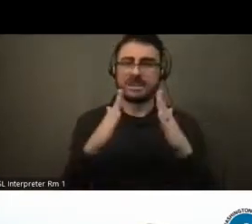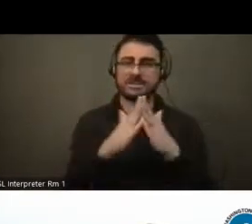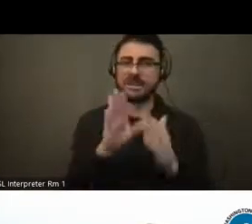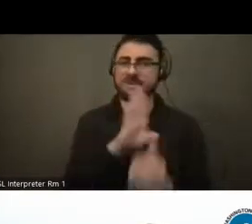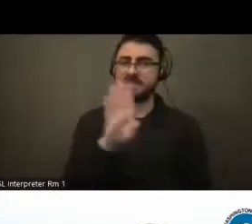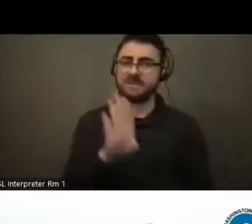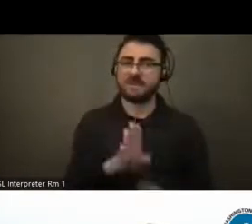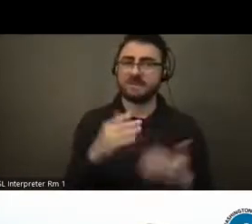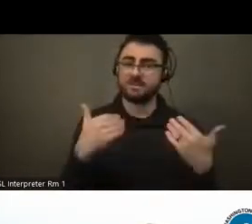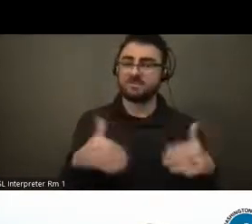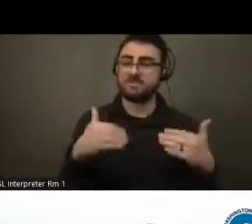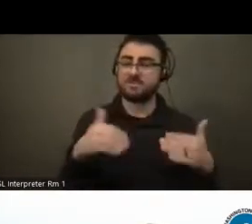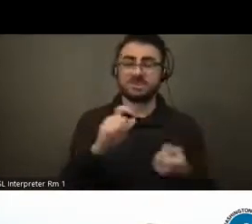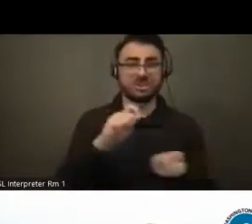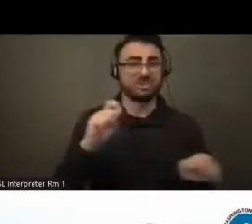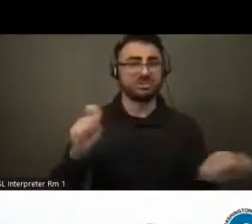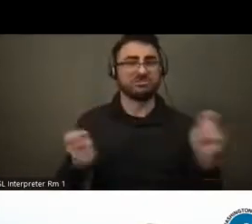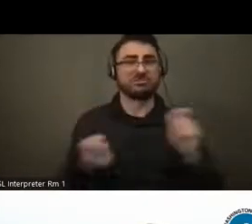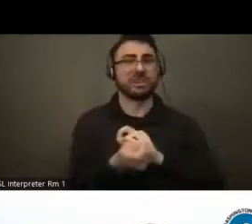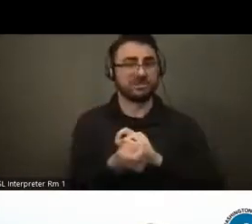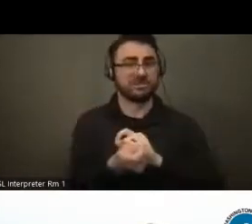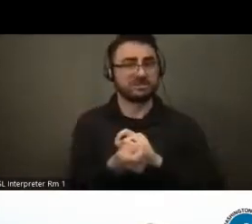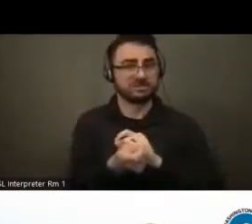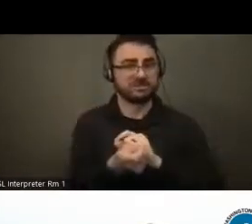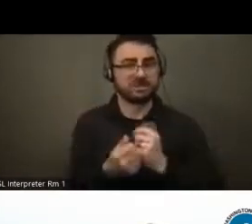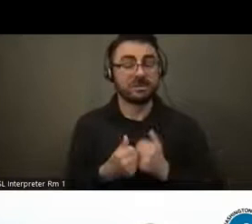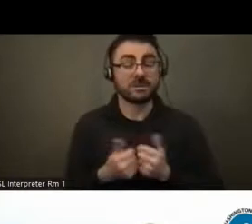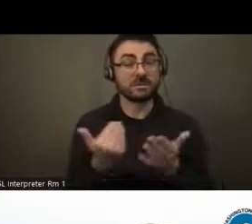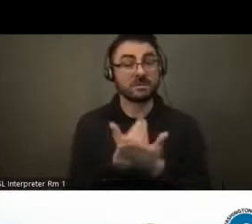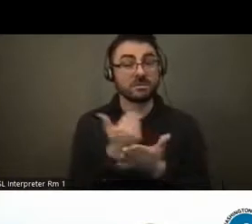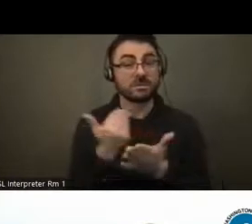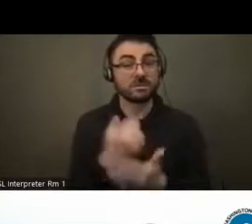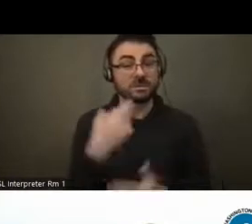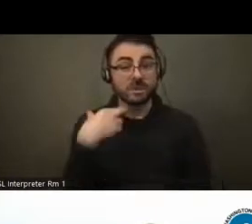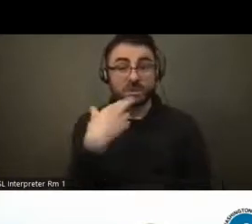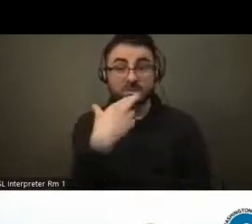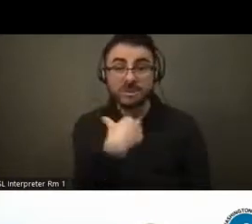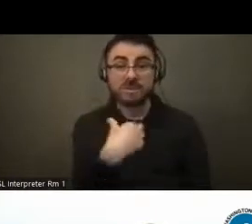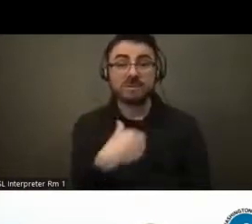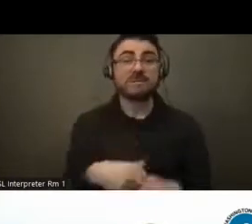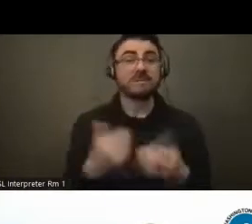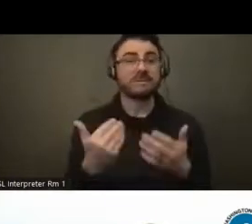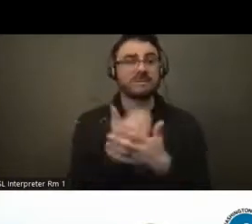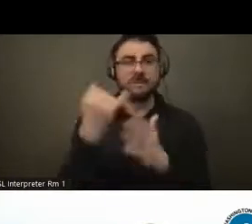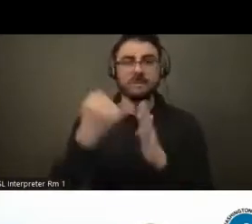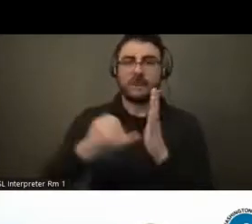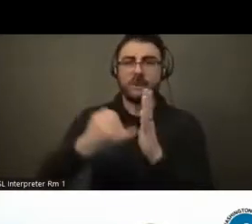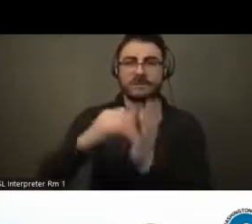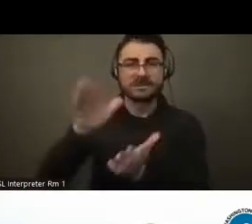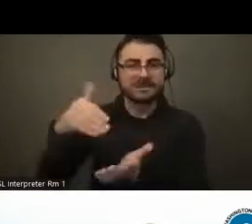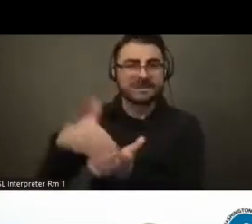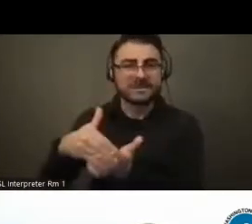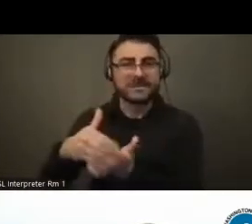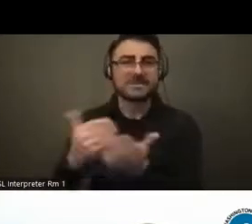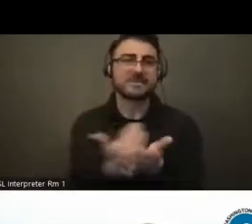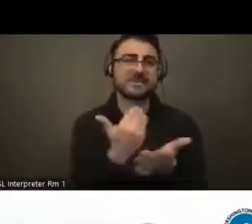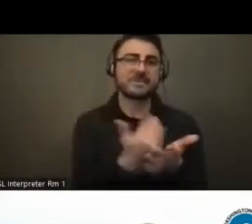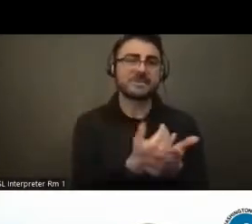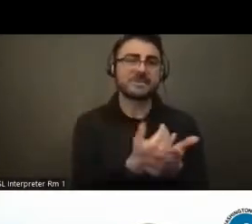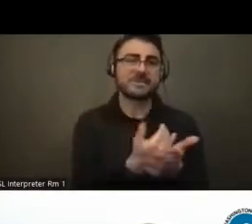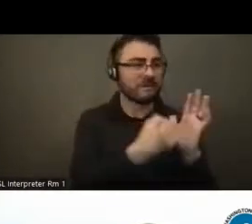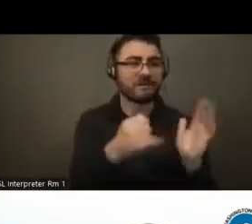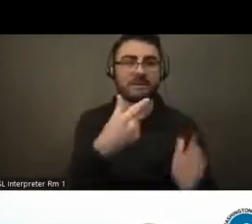lot. There are new restaurants, there's this new art center, there's a new art gallery, just